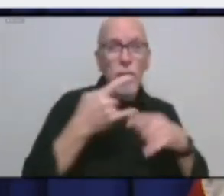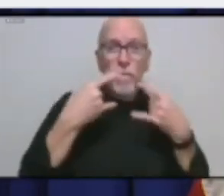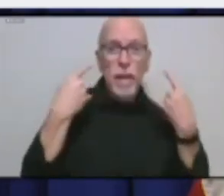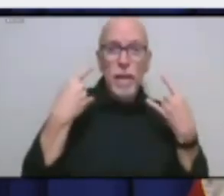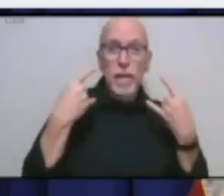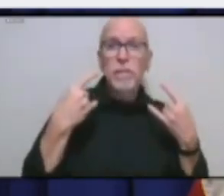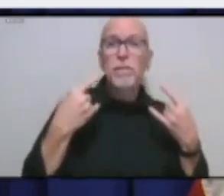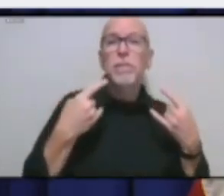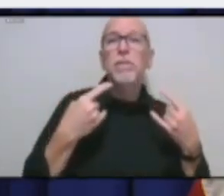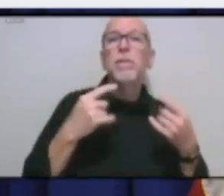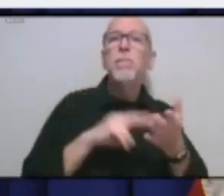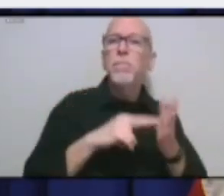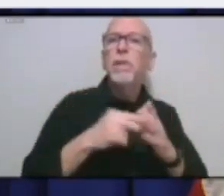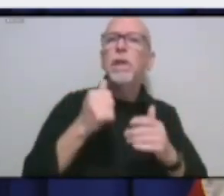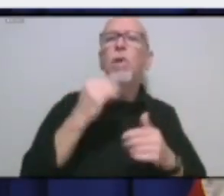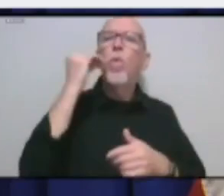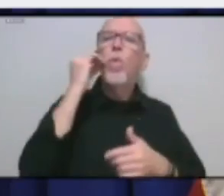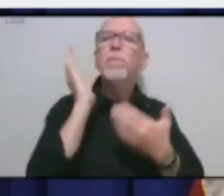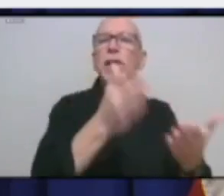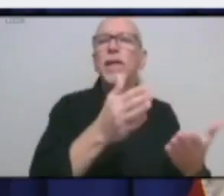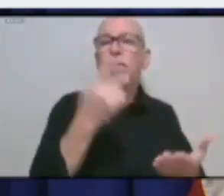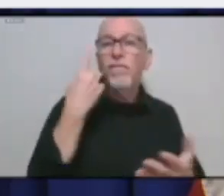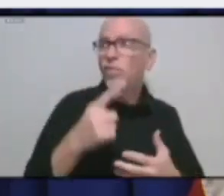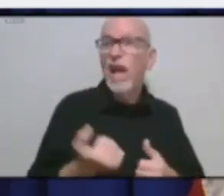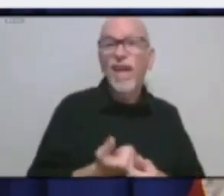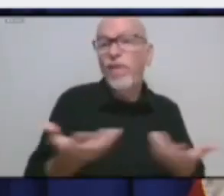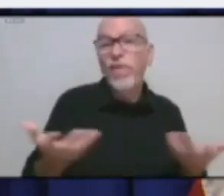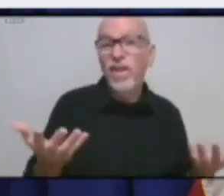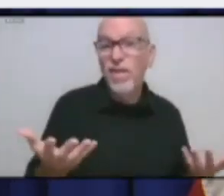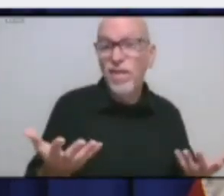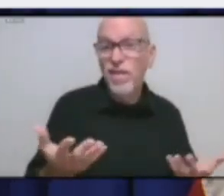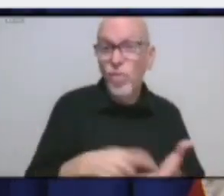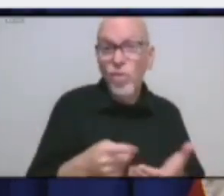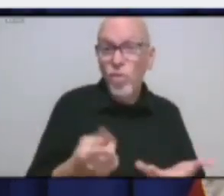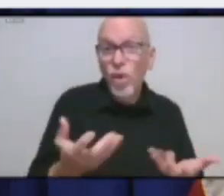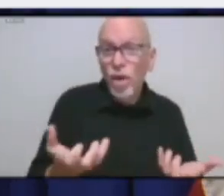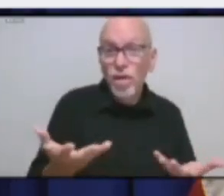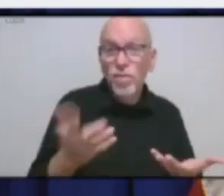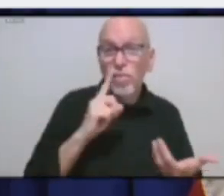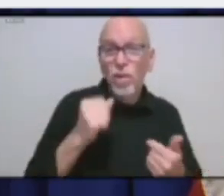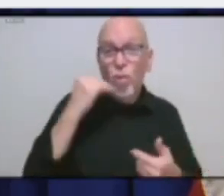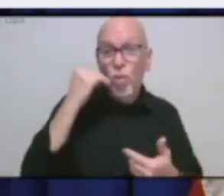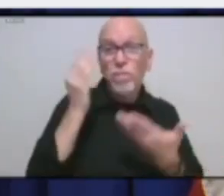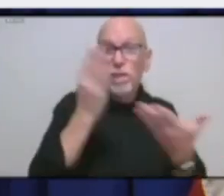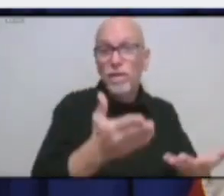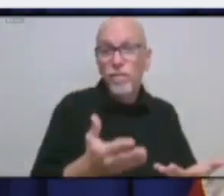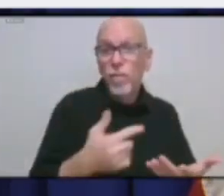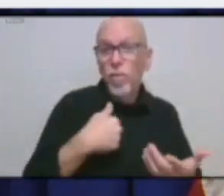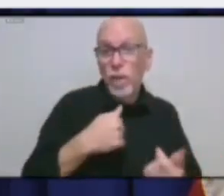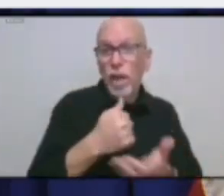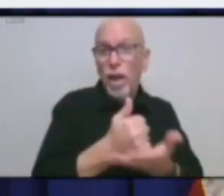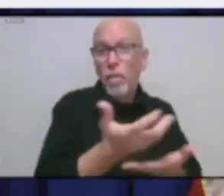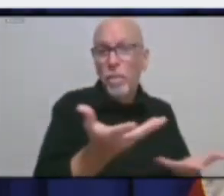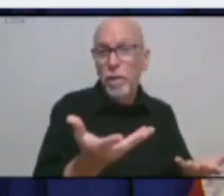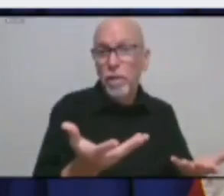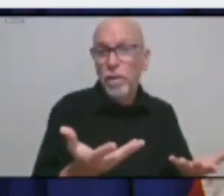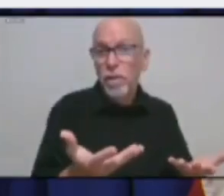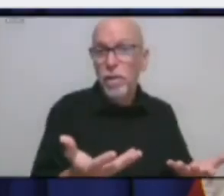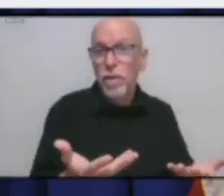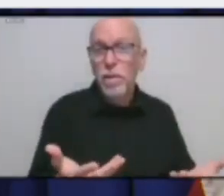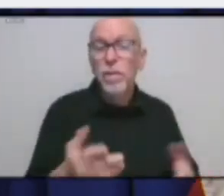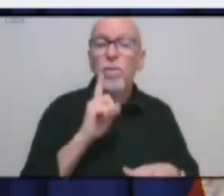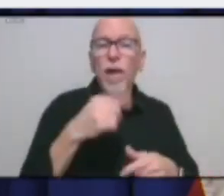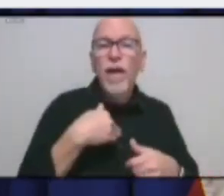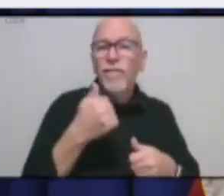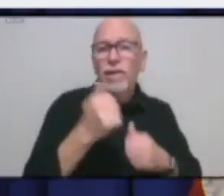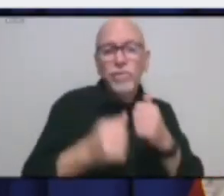there's home delivery for pretty much anything that you want to get these days, and how we can help individuals do that. So we just go through bit by bit what